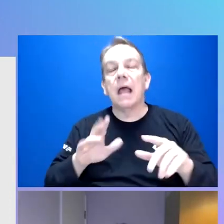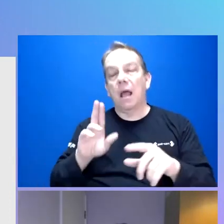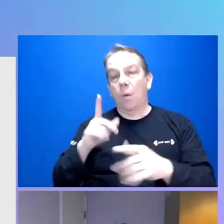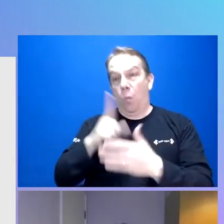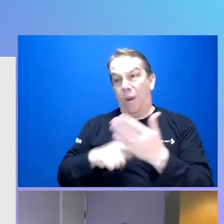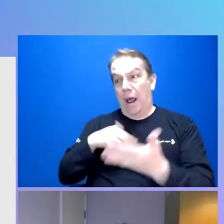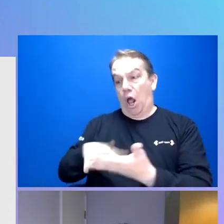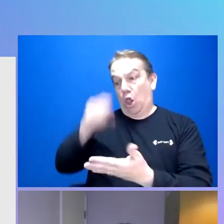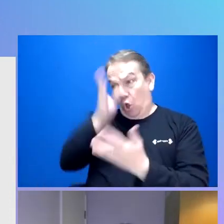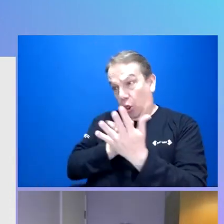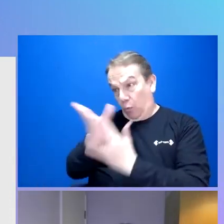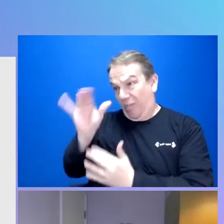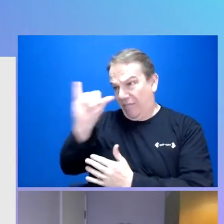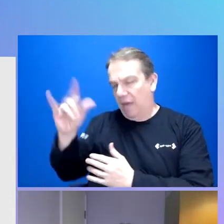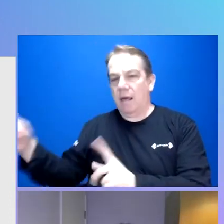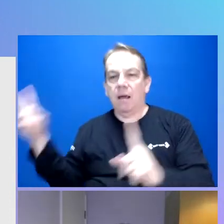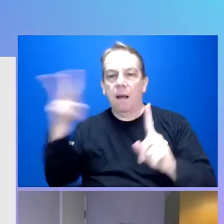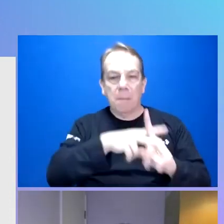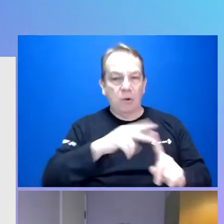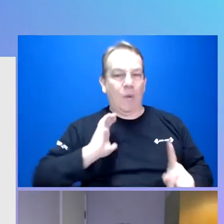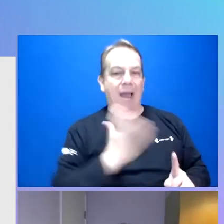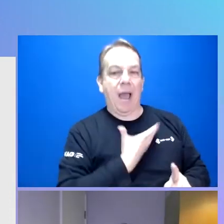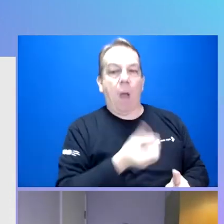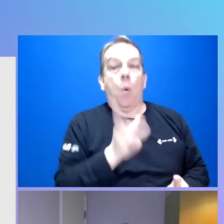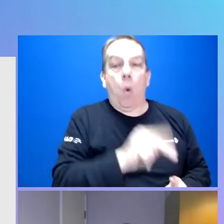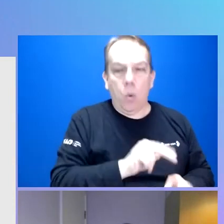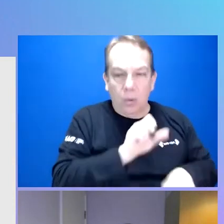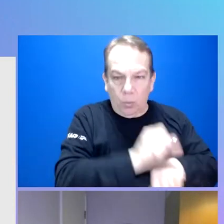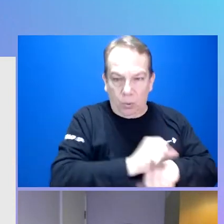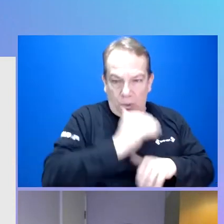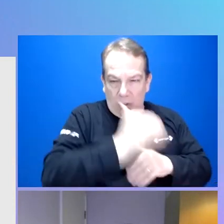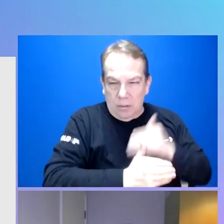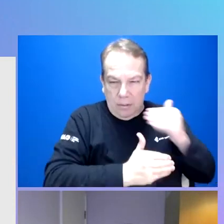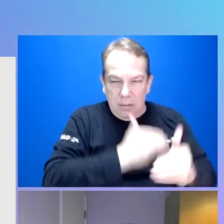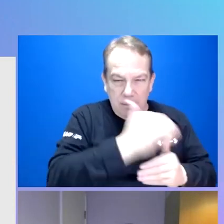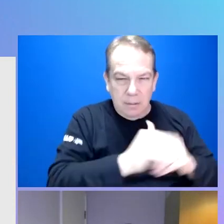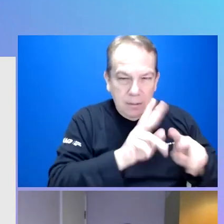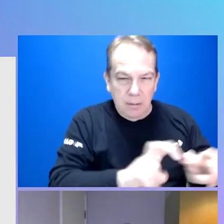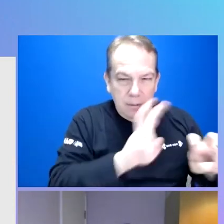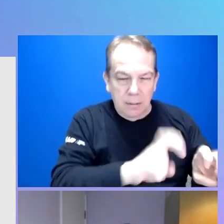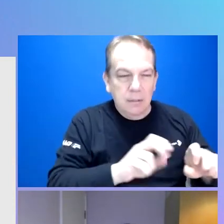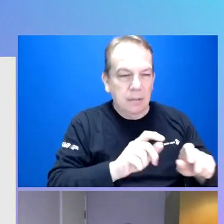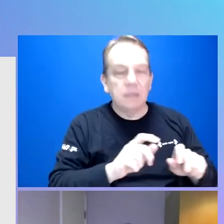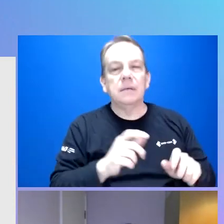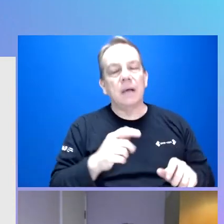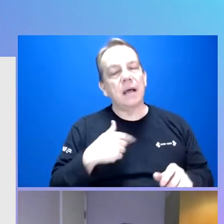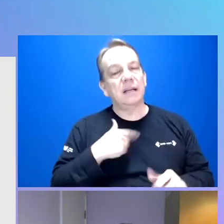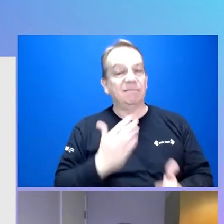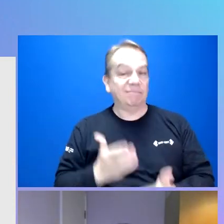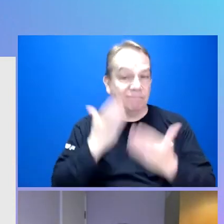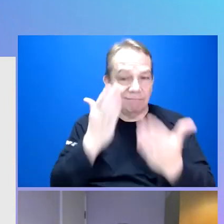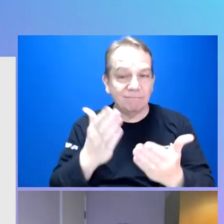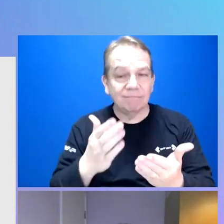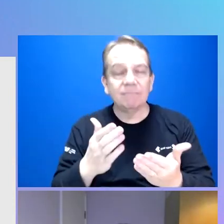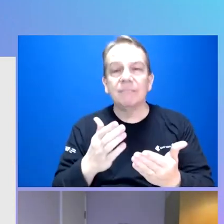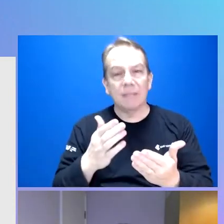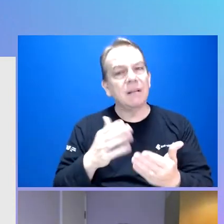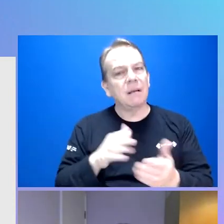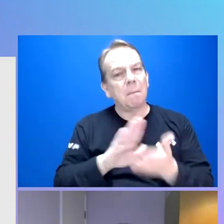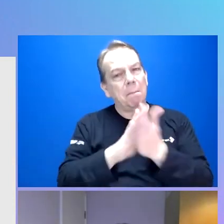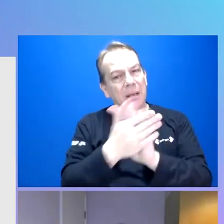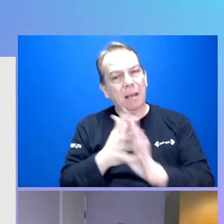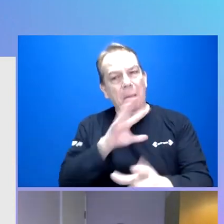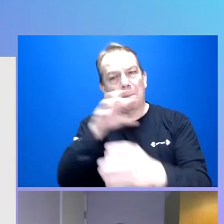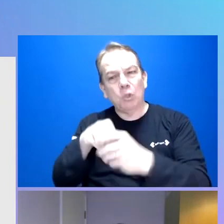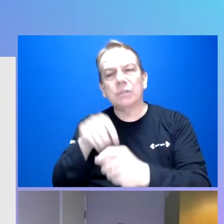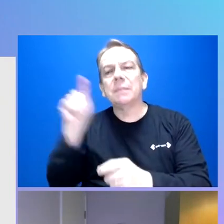learnings to our own work and this panel we were creating. So I'd really like to recommend seeking out being a participant